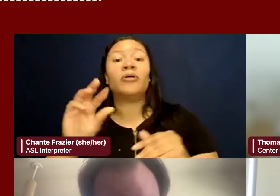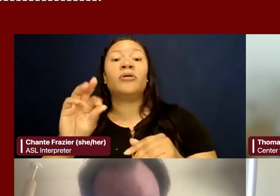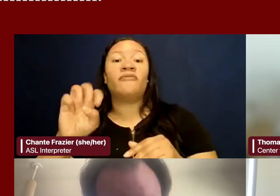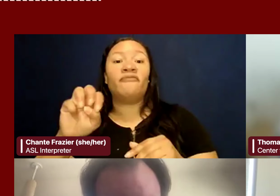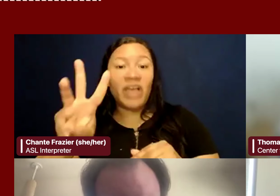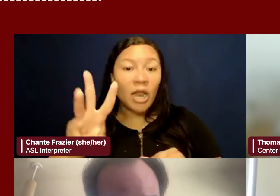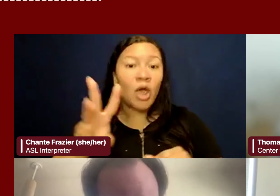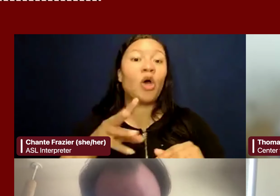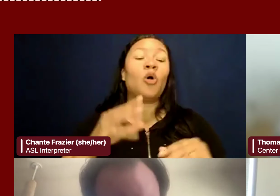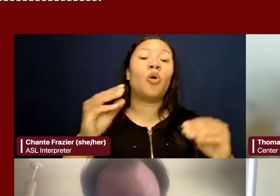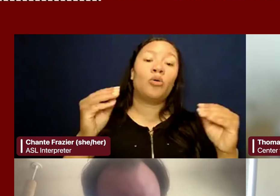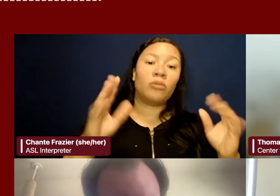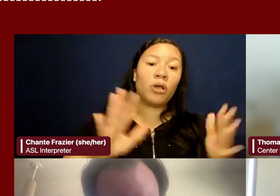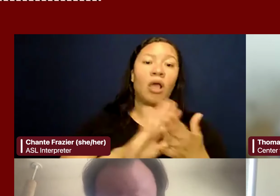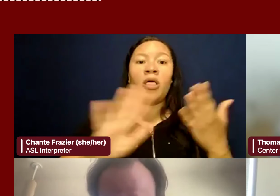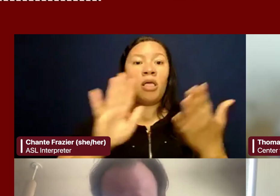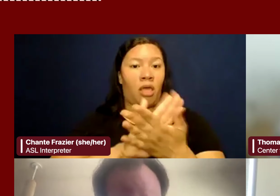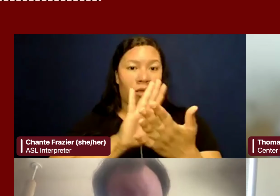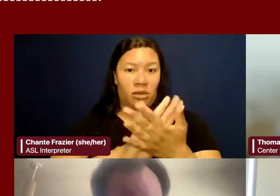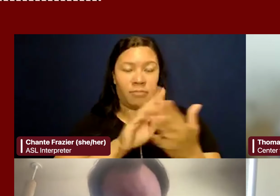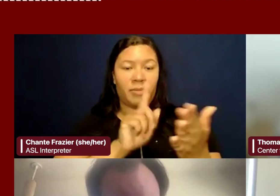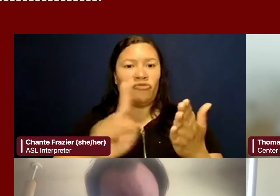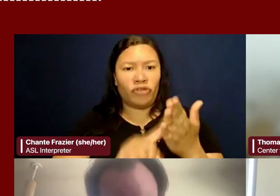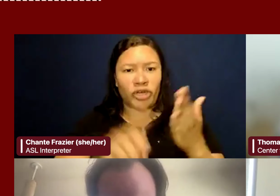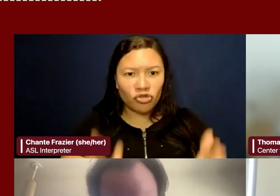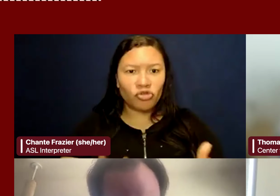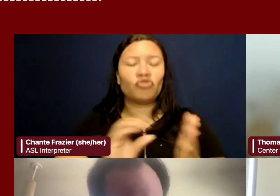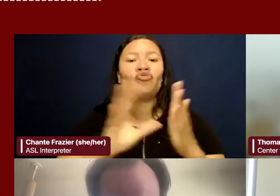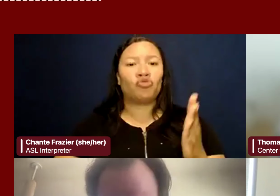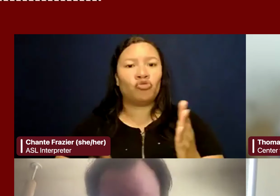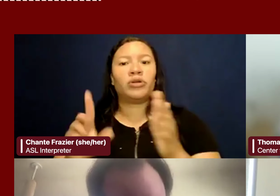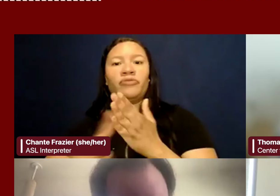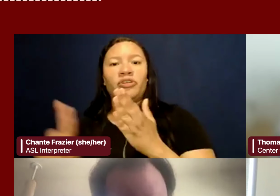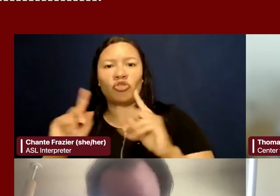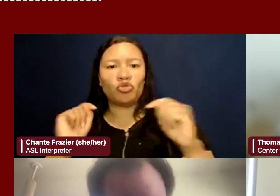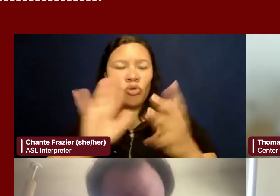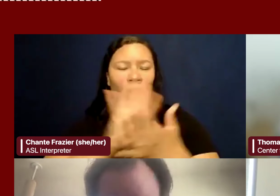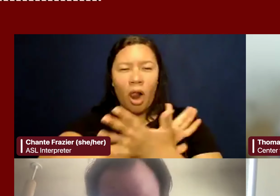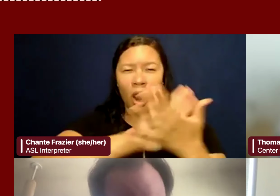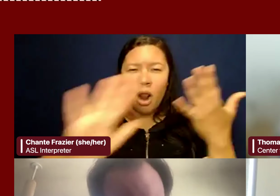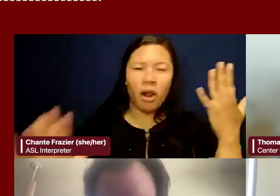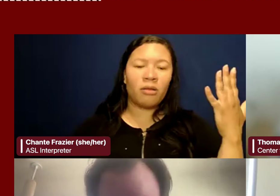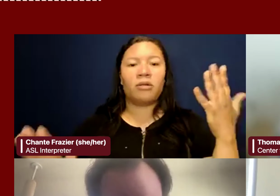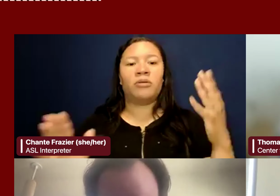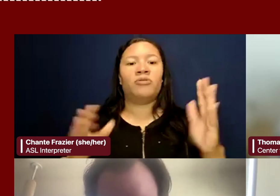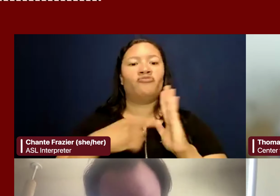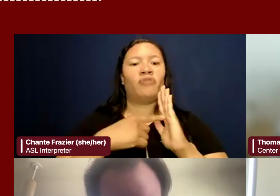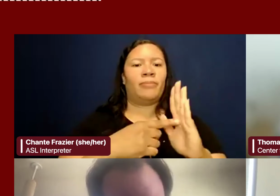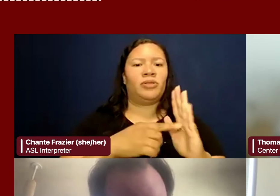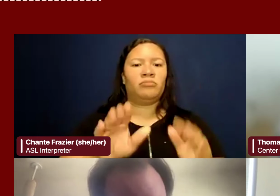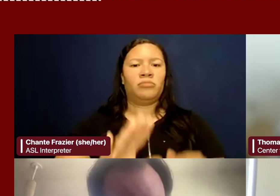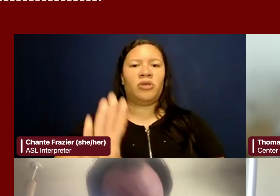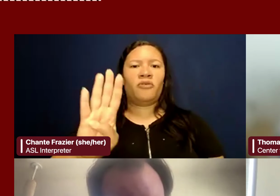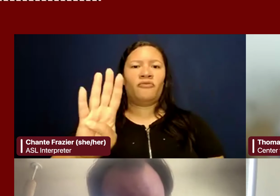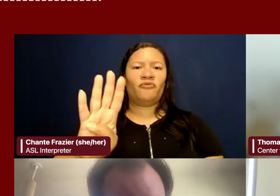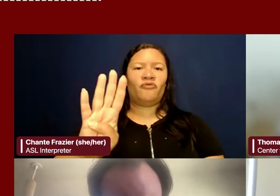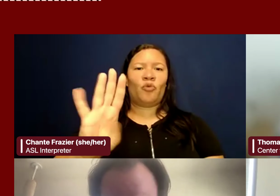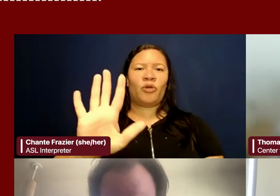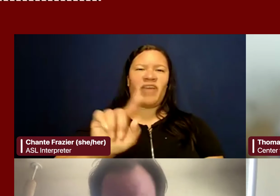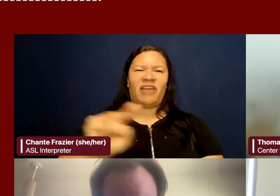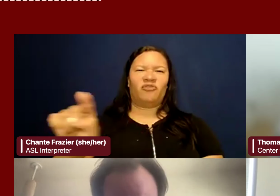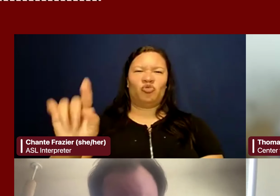and academic researchers and student researchers. So it's a large union, representing approximately 48,000 workers across